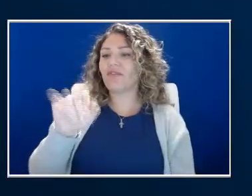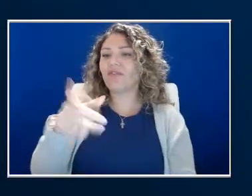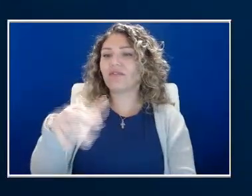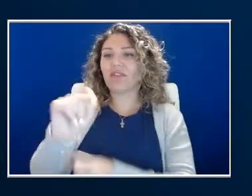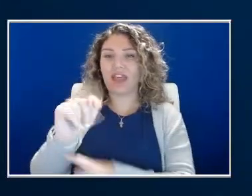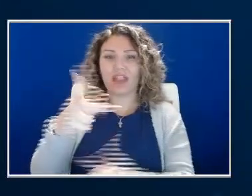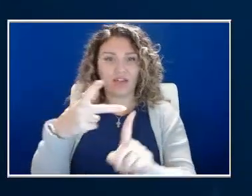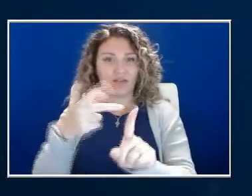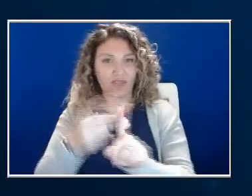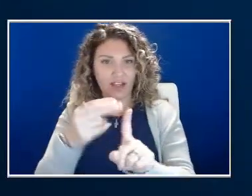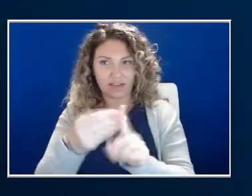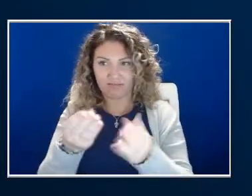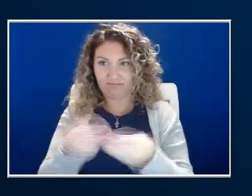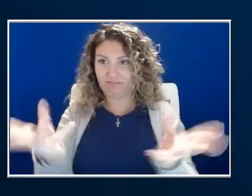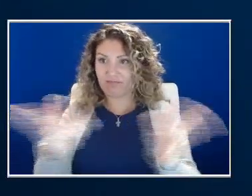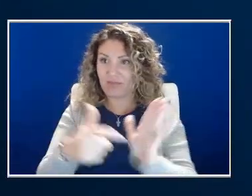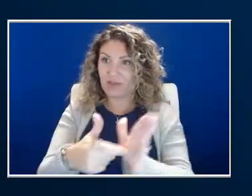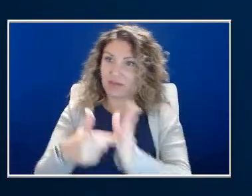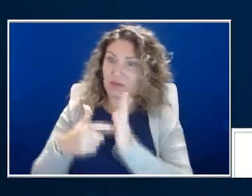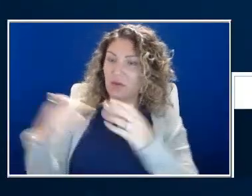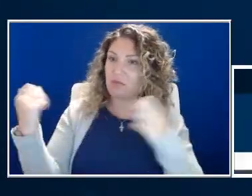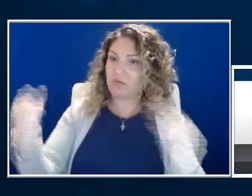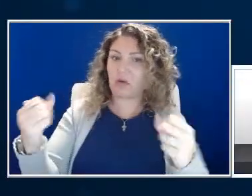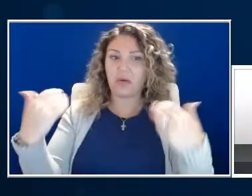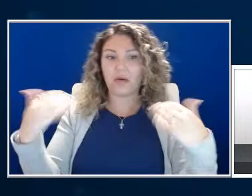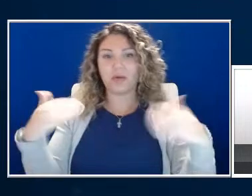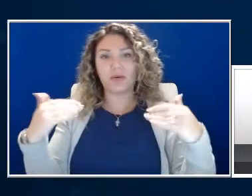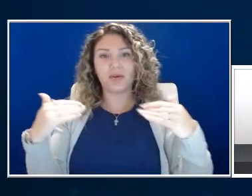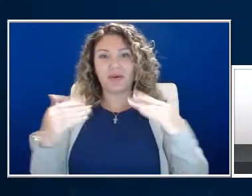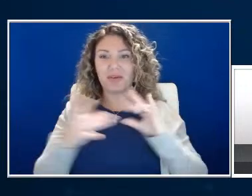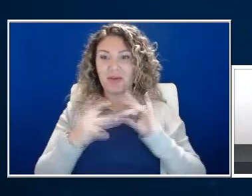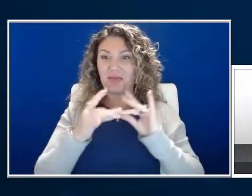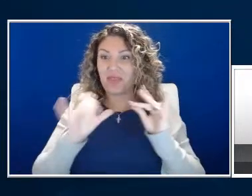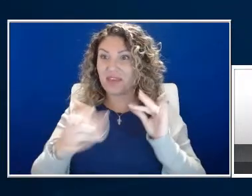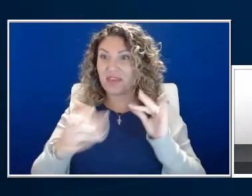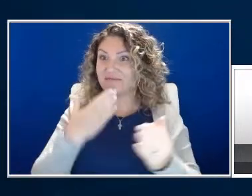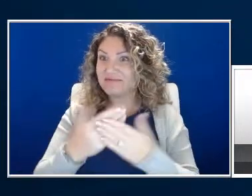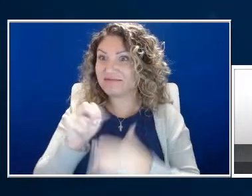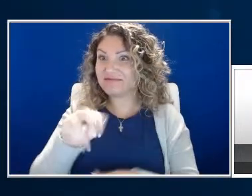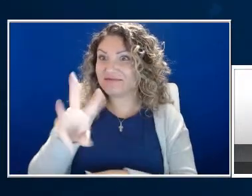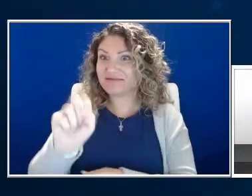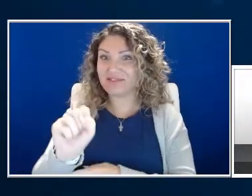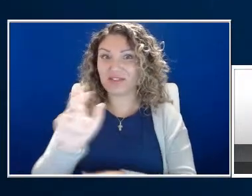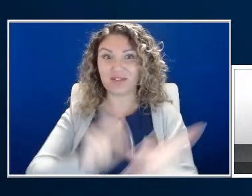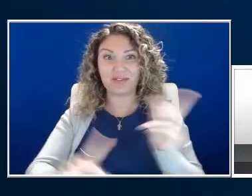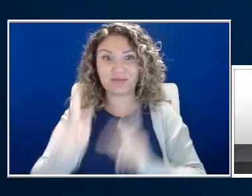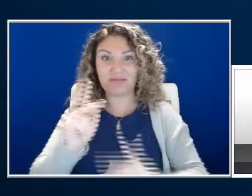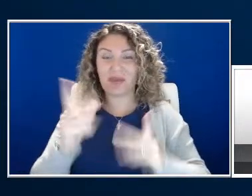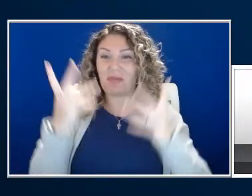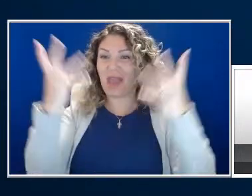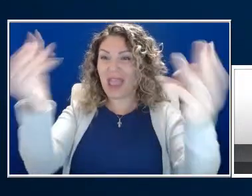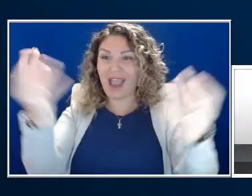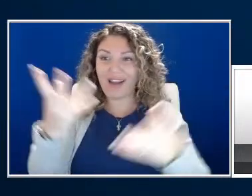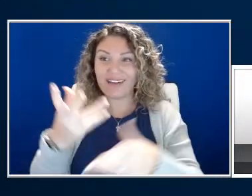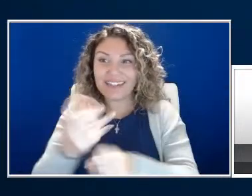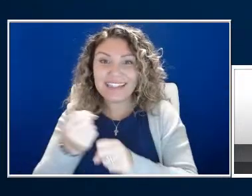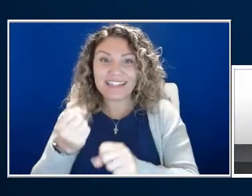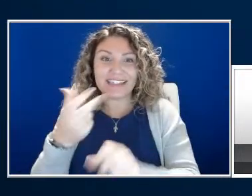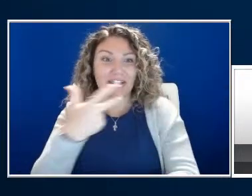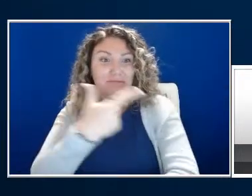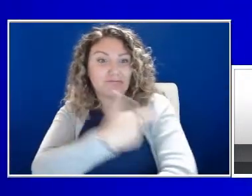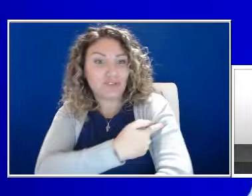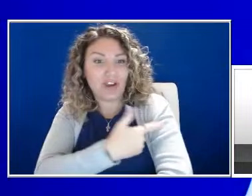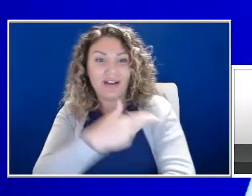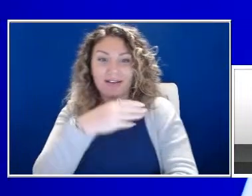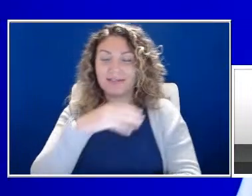that the demand is strong. Just comment on that. That's certainly good news to hear that people are out getting shots in arms. That's what you want. Yeah, I think